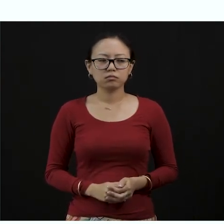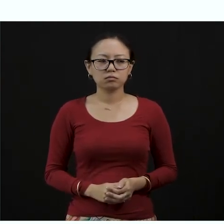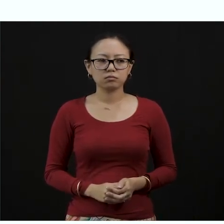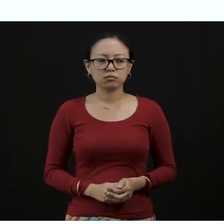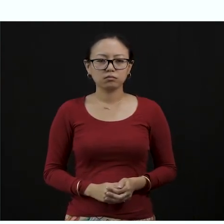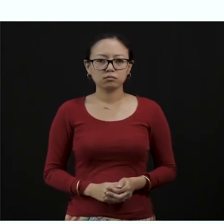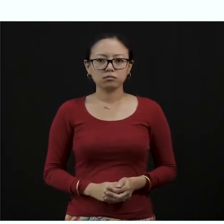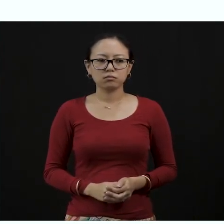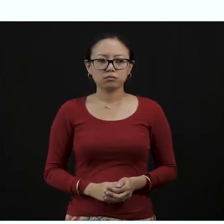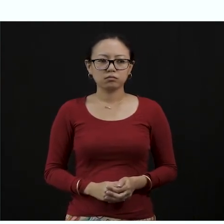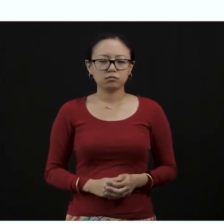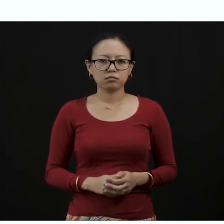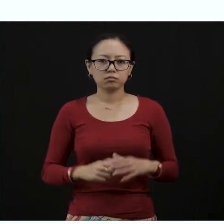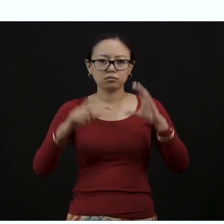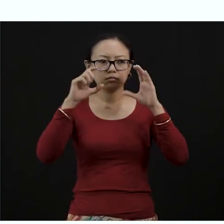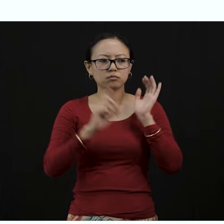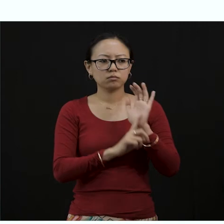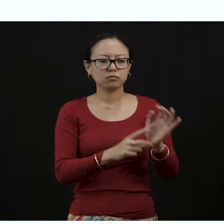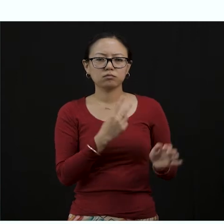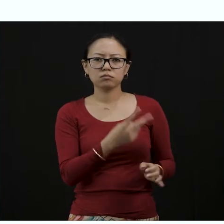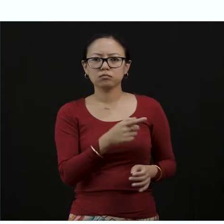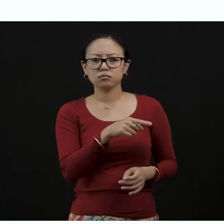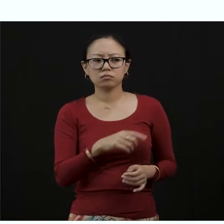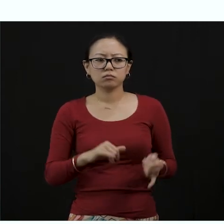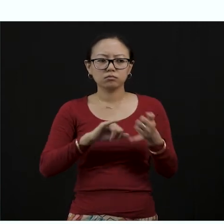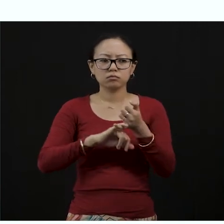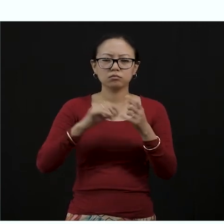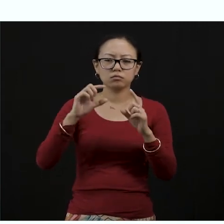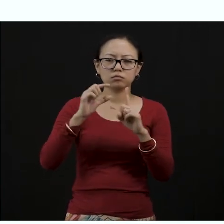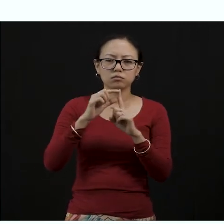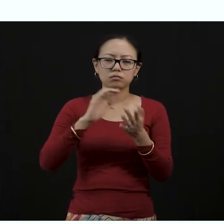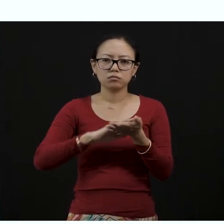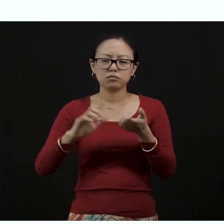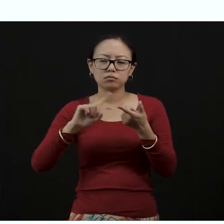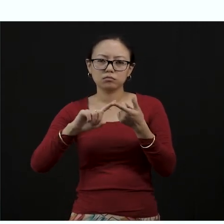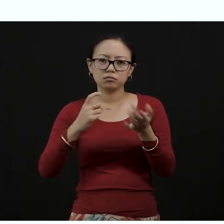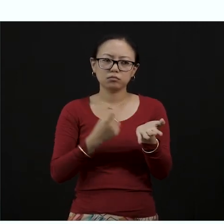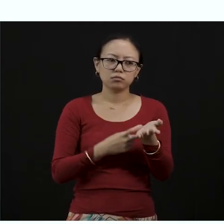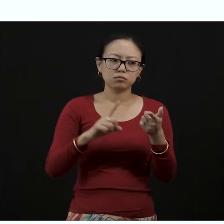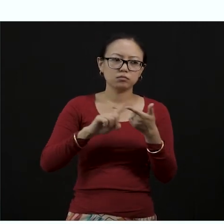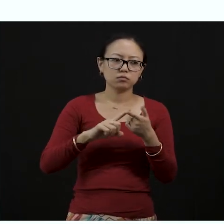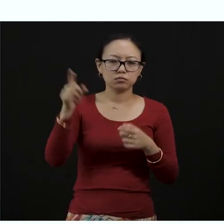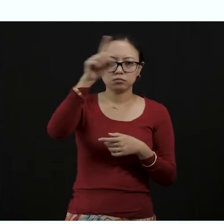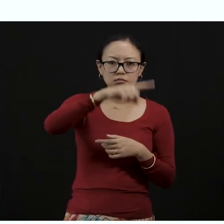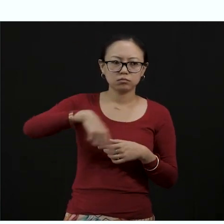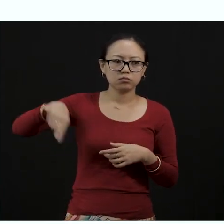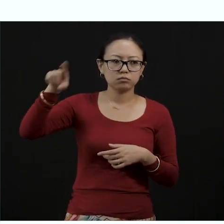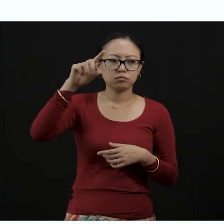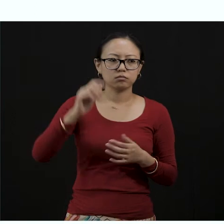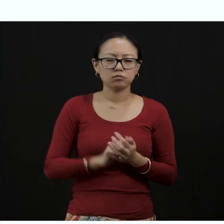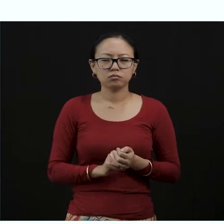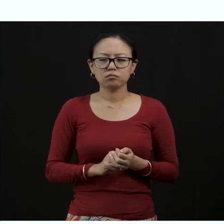Now you have a sphere. A sphere has only 1 curved face. A sphere has only 1 curved face. It doesn't have any